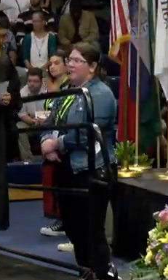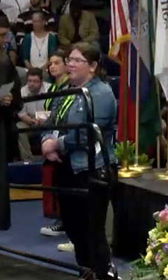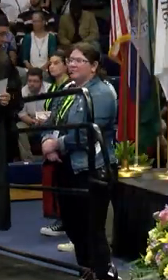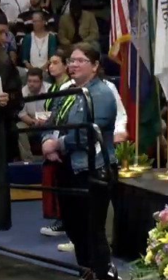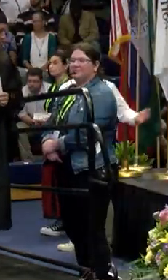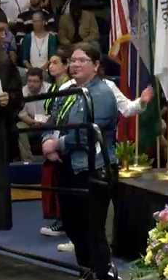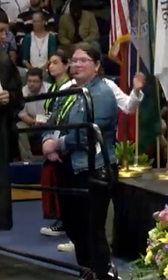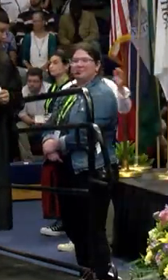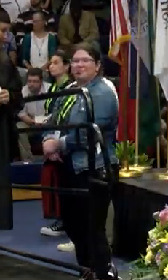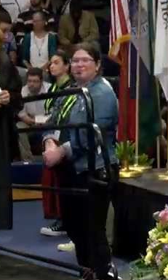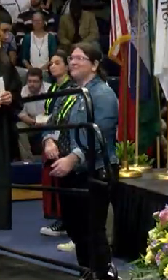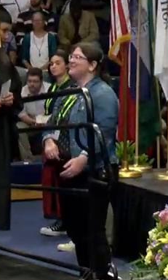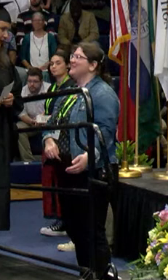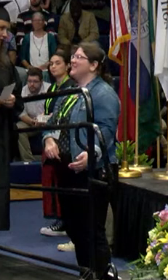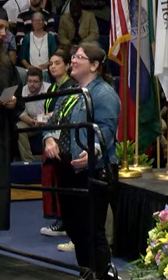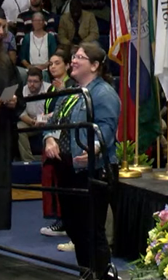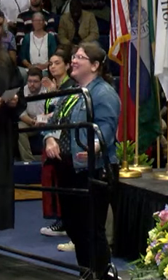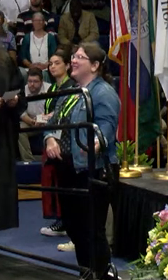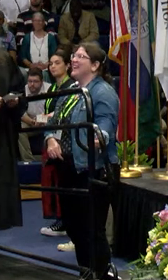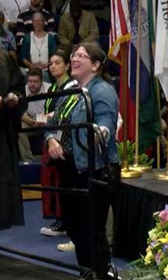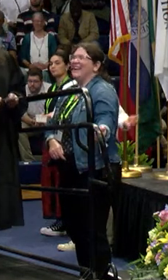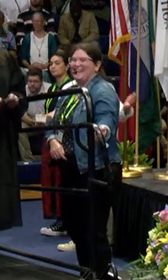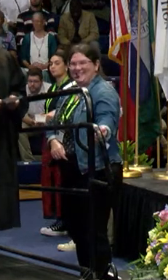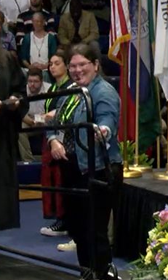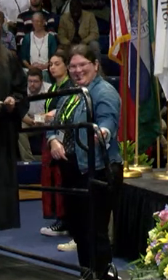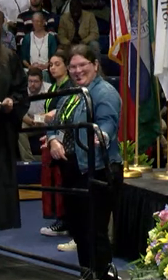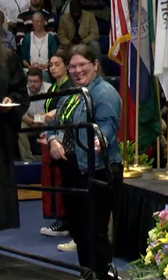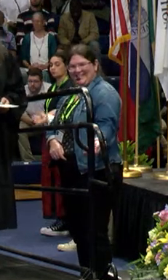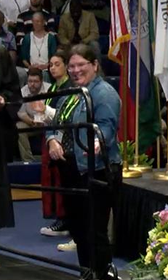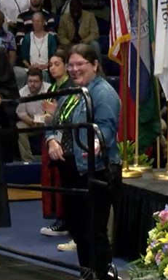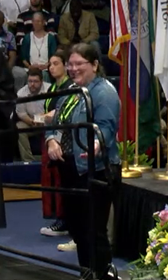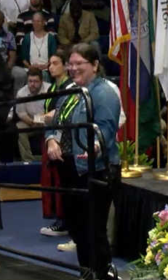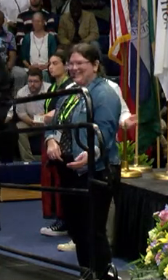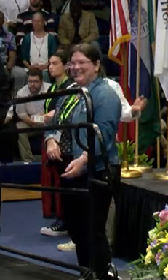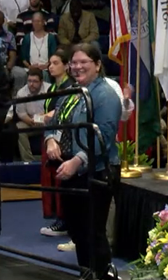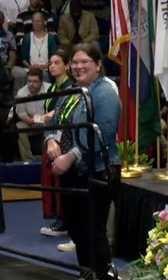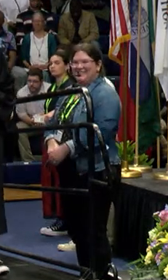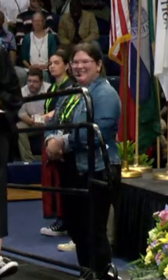Lee Ann Zerfos, magna cum laude.